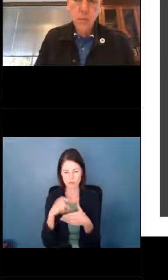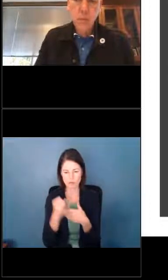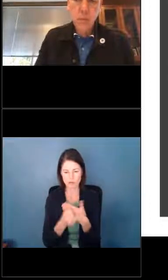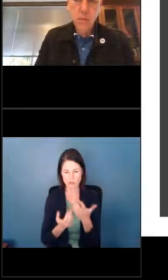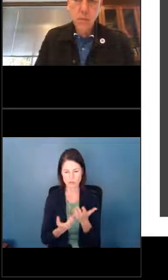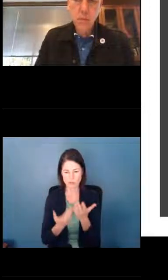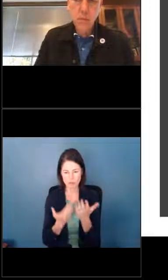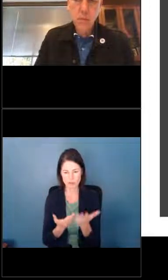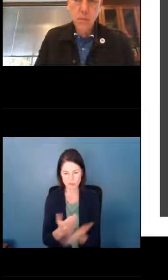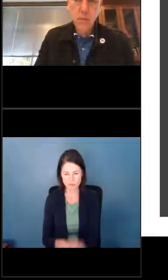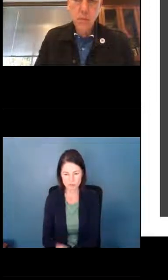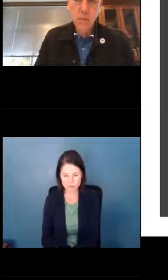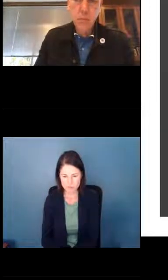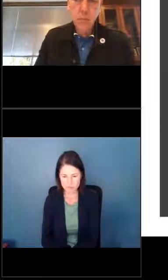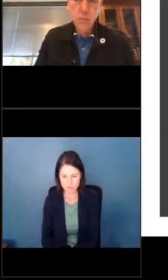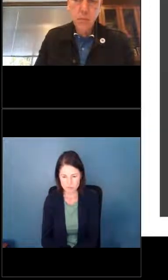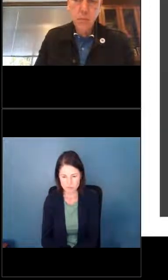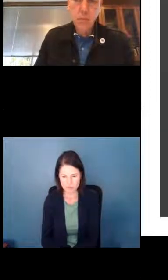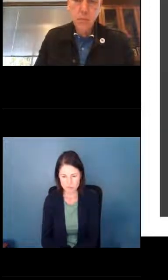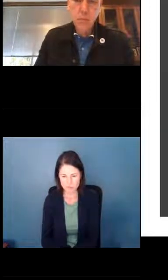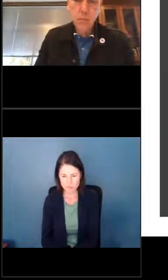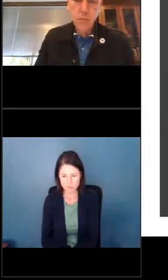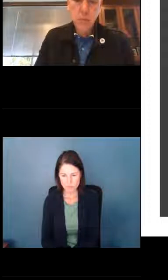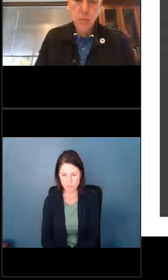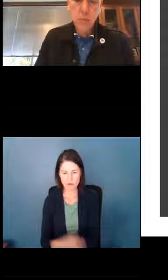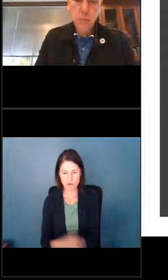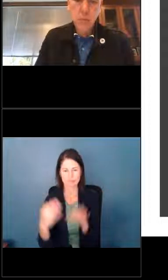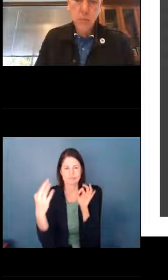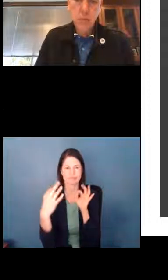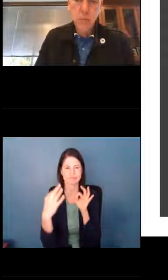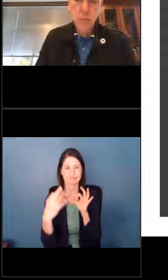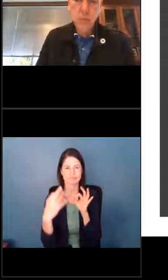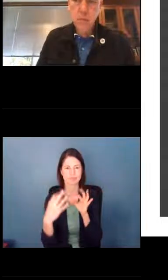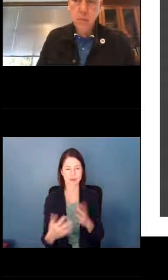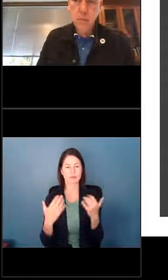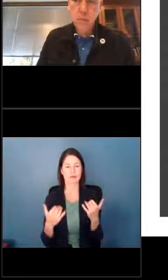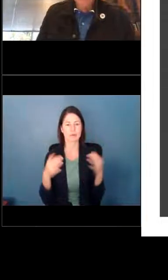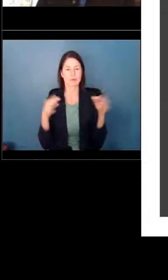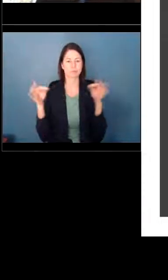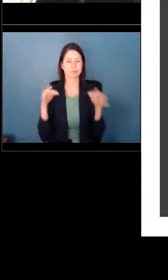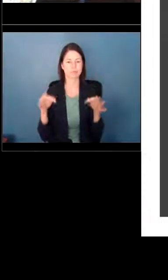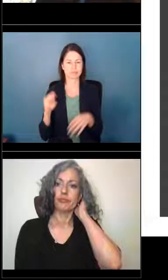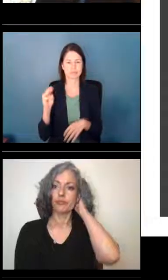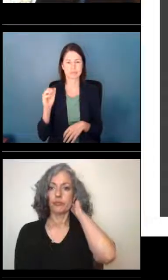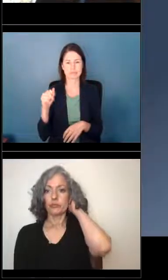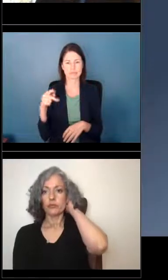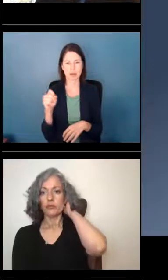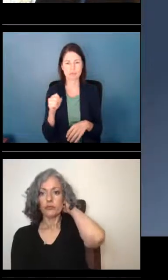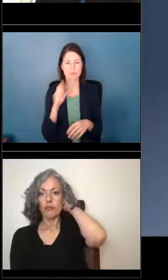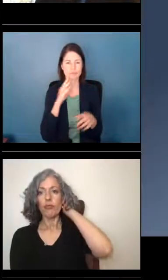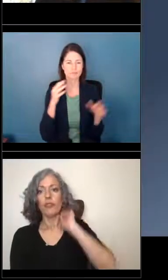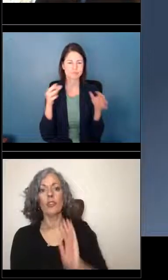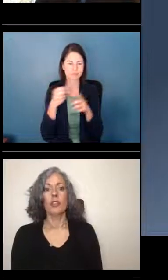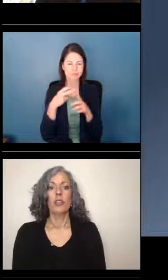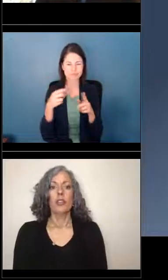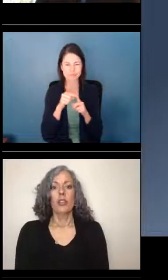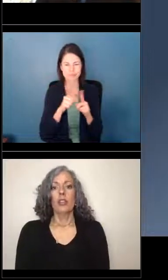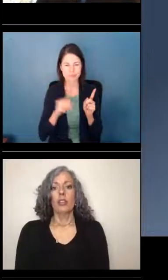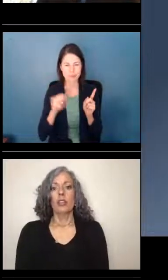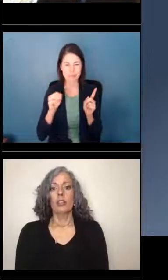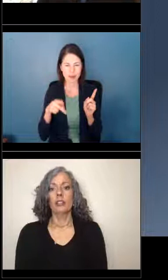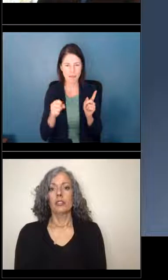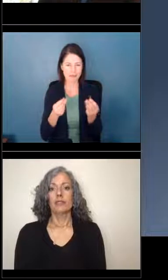So that was the process we used. We got a lot of feedback, and I'll go over the maps. I'll just walk through them, and you can tell me if you have any questions at the end.